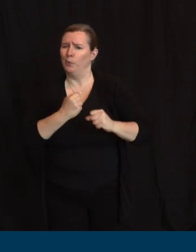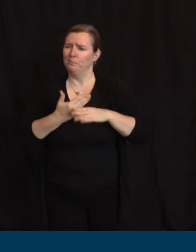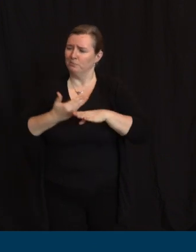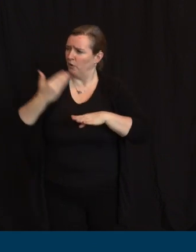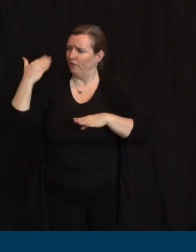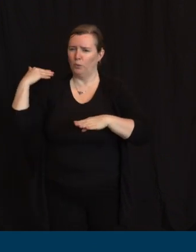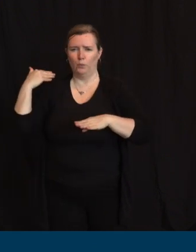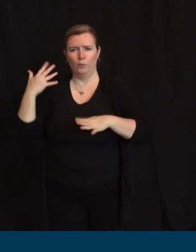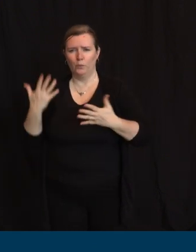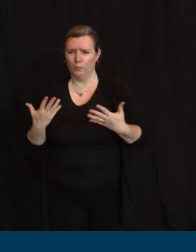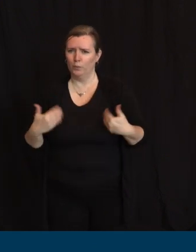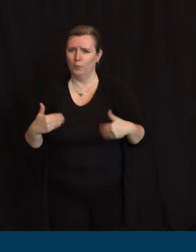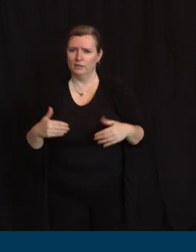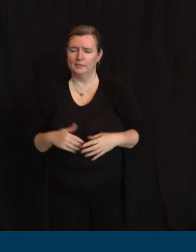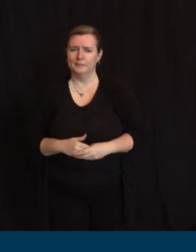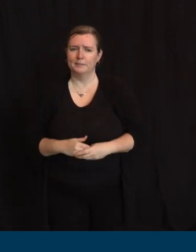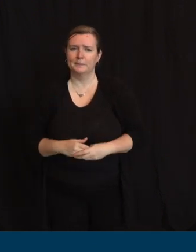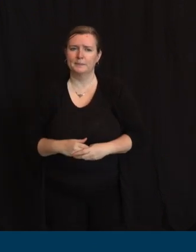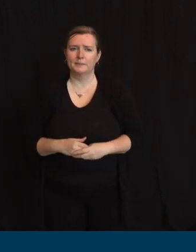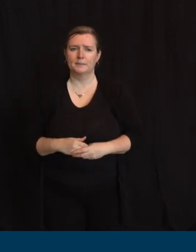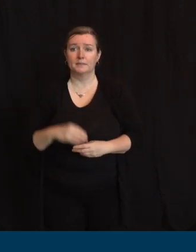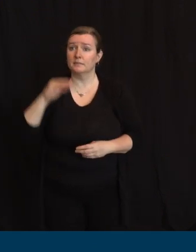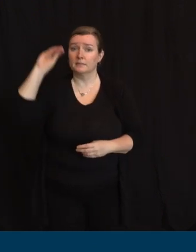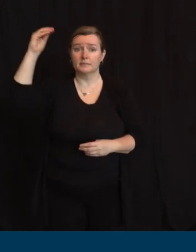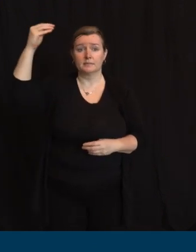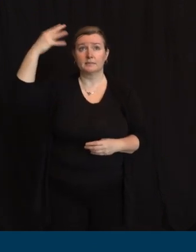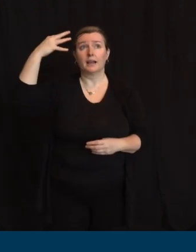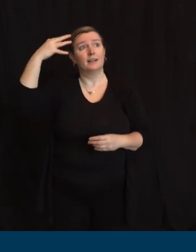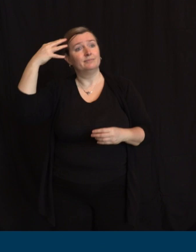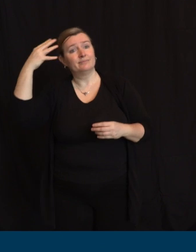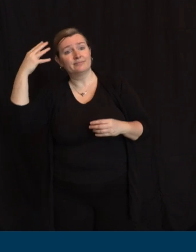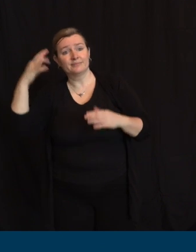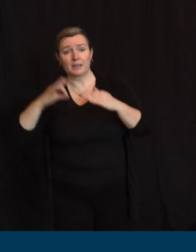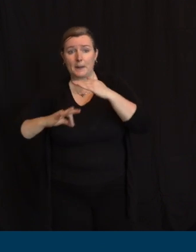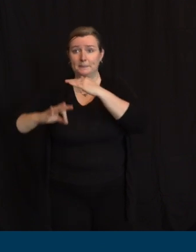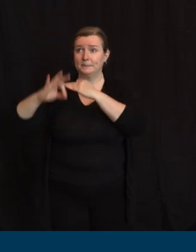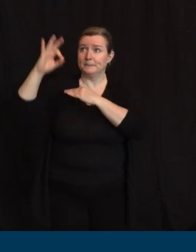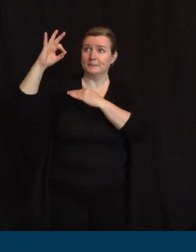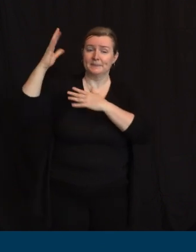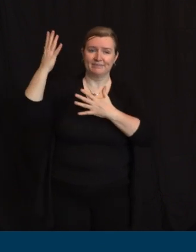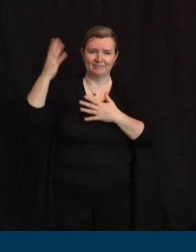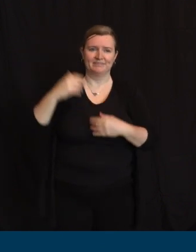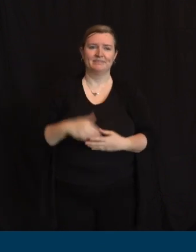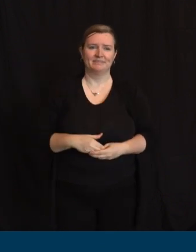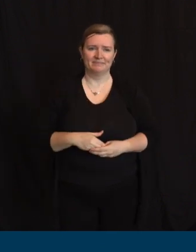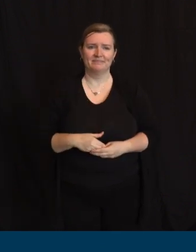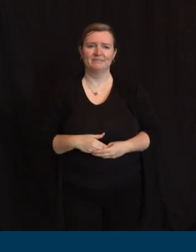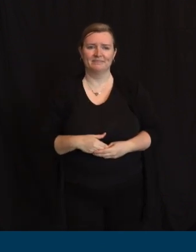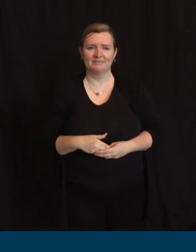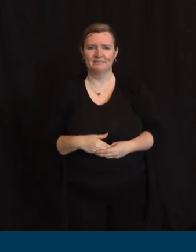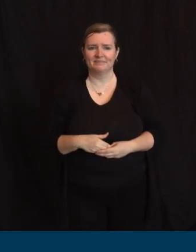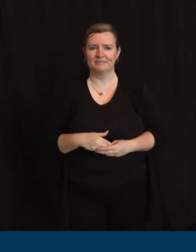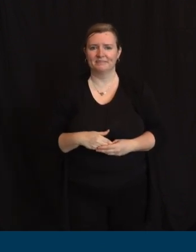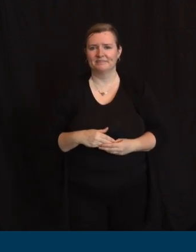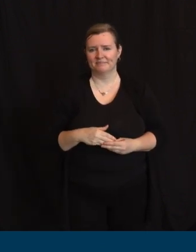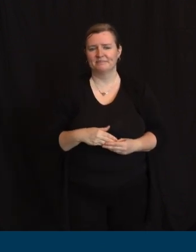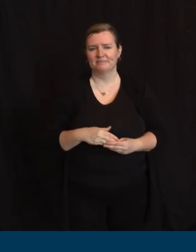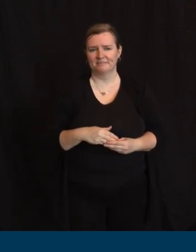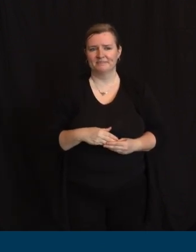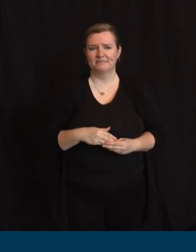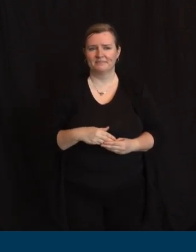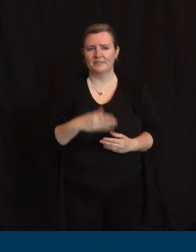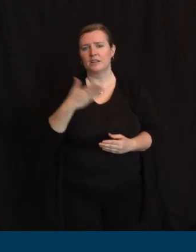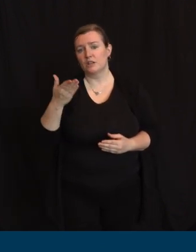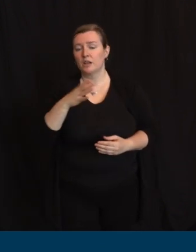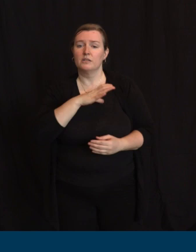The sun is coming, I promise you. With that, I'll turn things over to the person who needs no introduction. Please help me welcome the Commissioner of